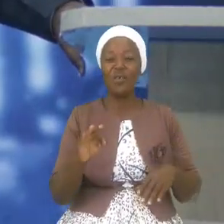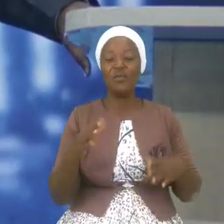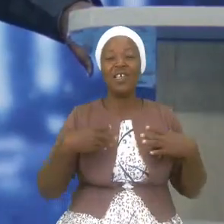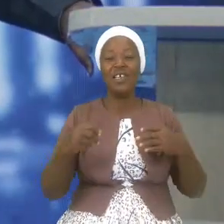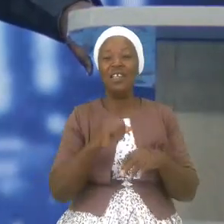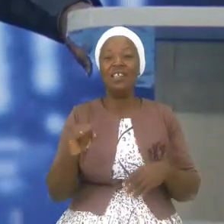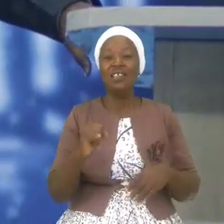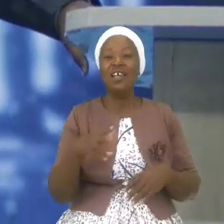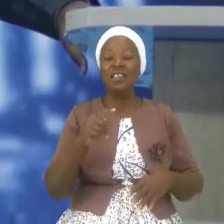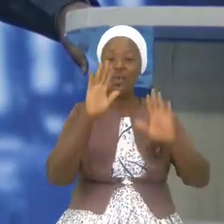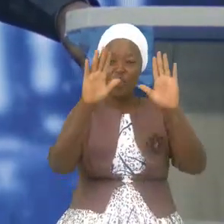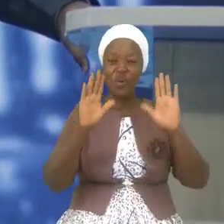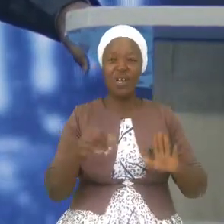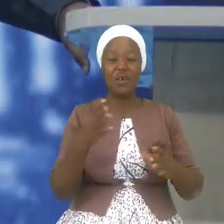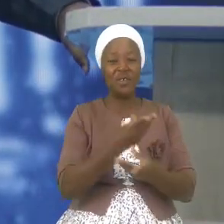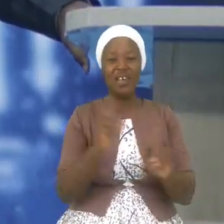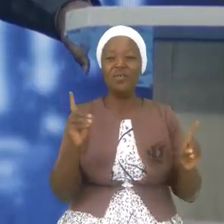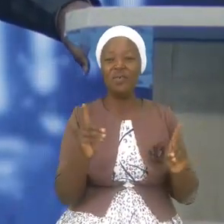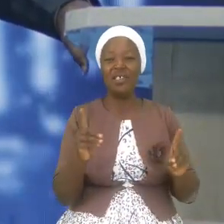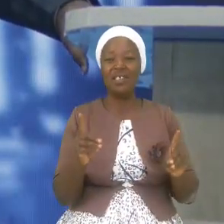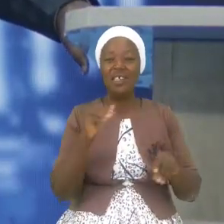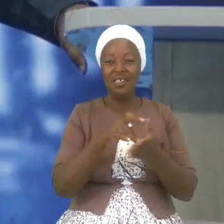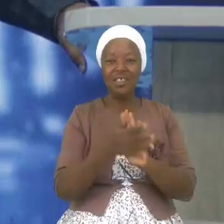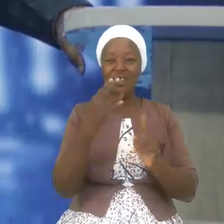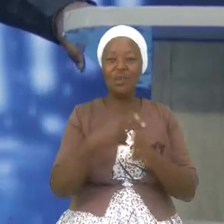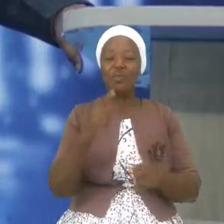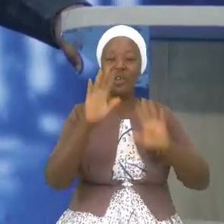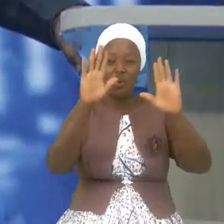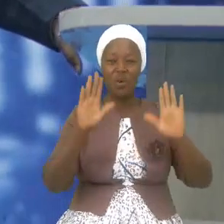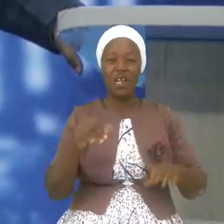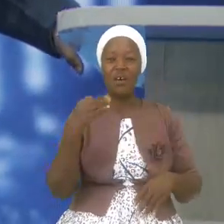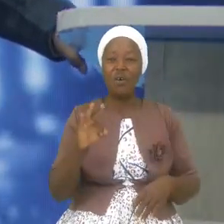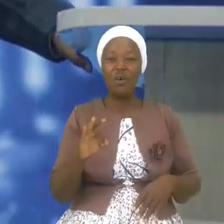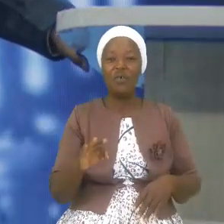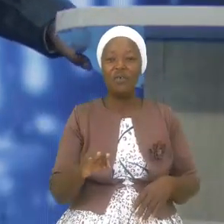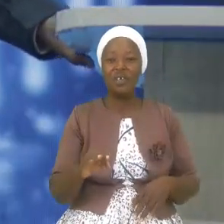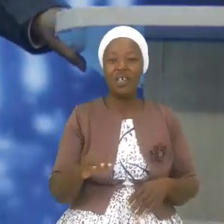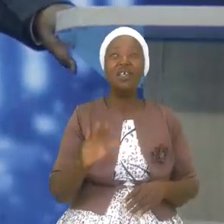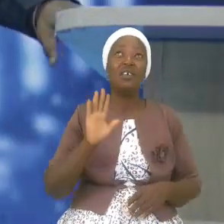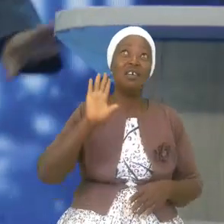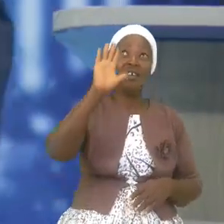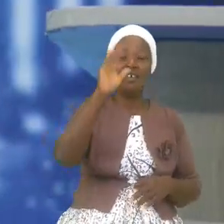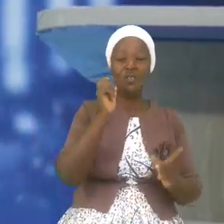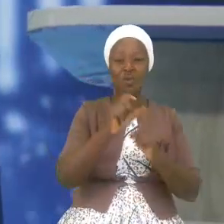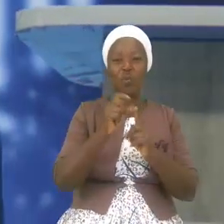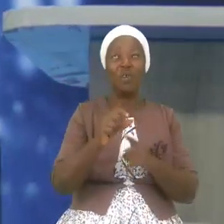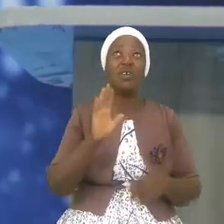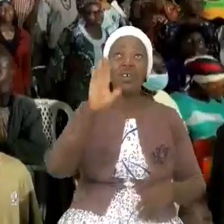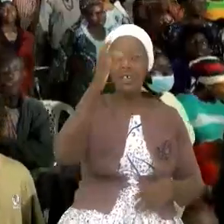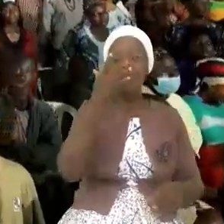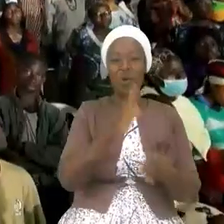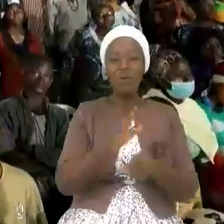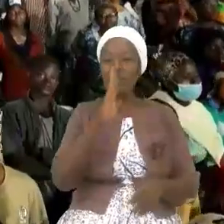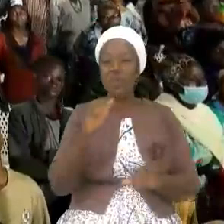wonder of his word, his promise being performed in your life, in Jesus'